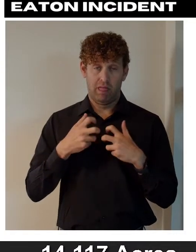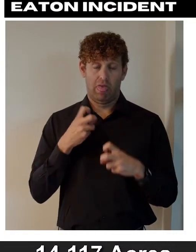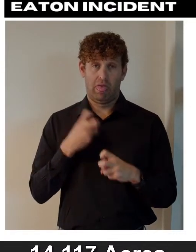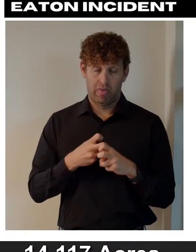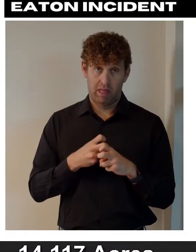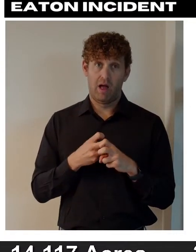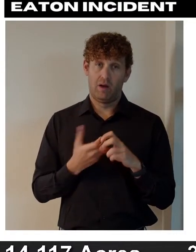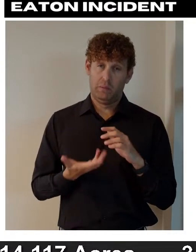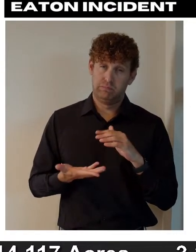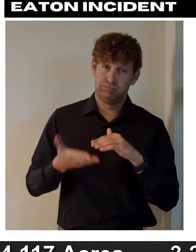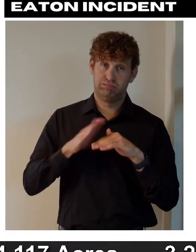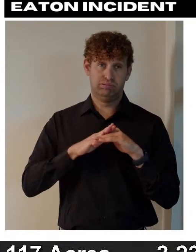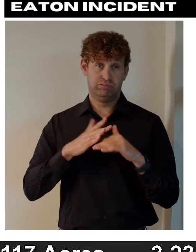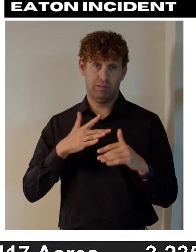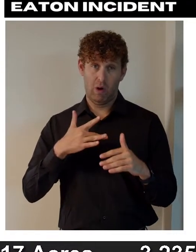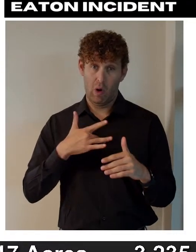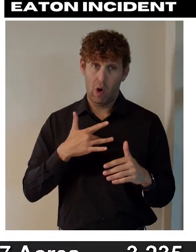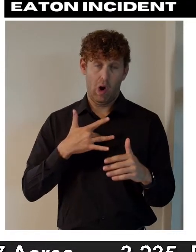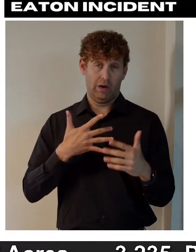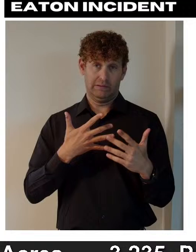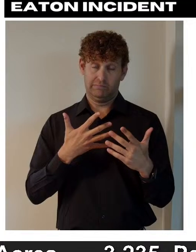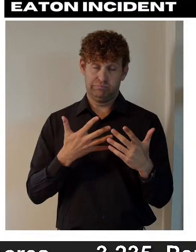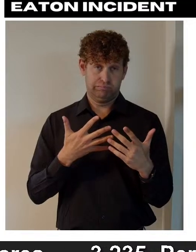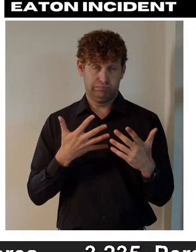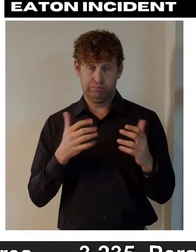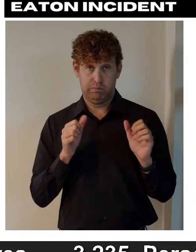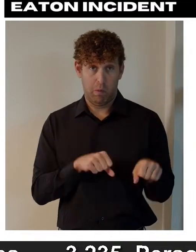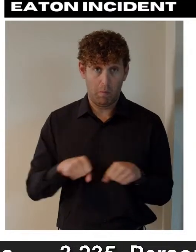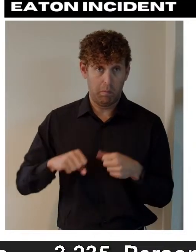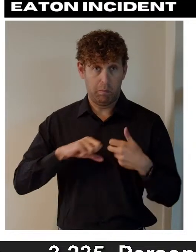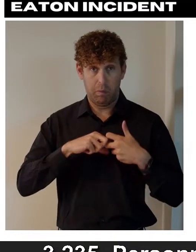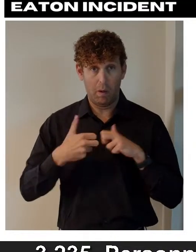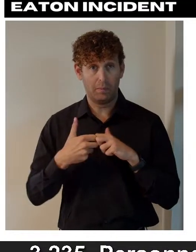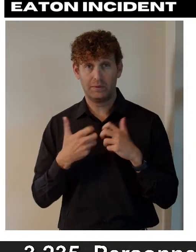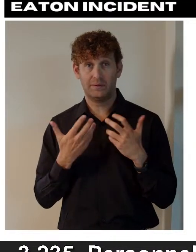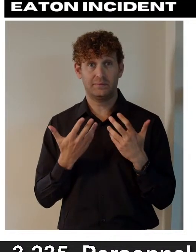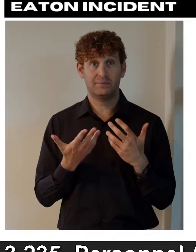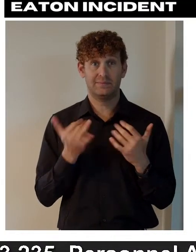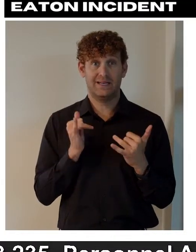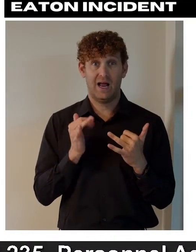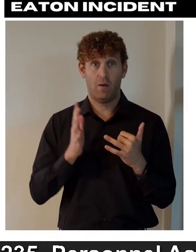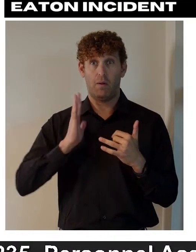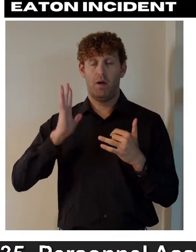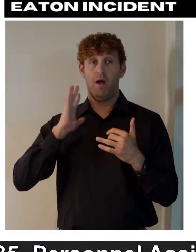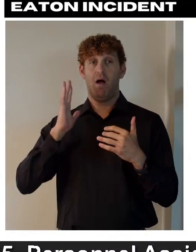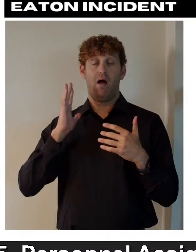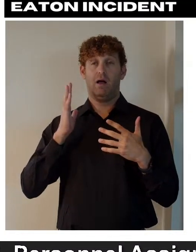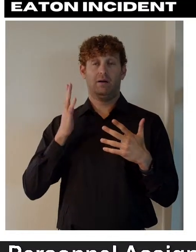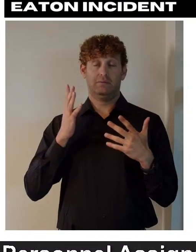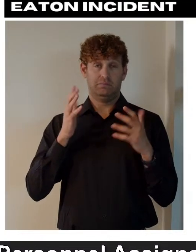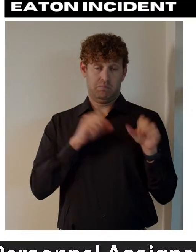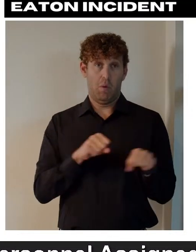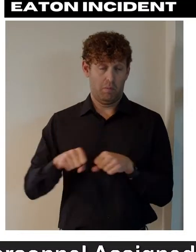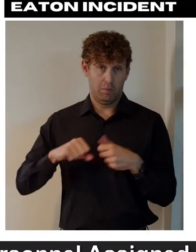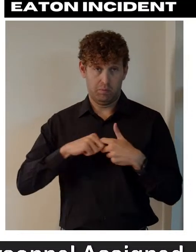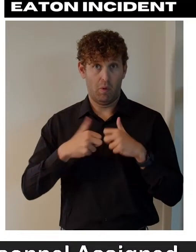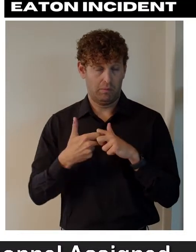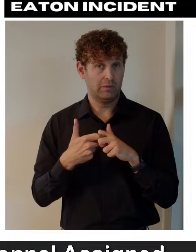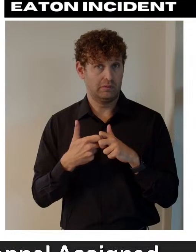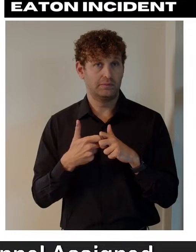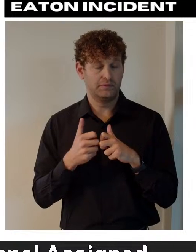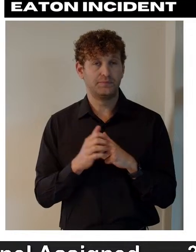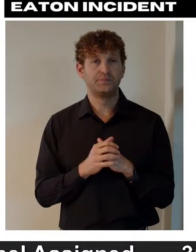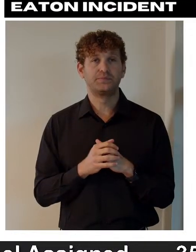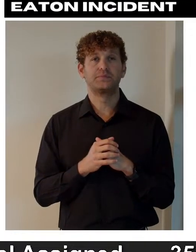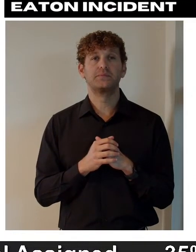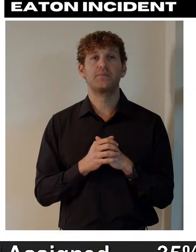cardiac events in people who had no pre-existing conditions. So that's when you need to pay attention. There's apps available for you to track this